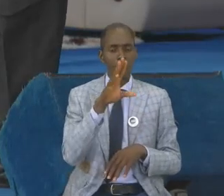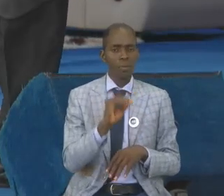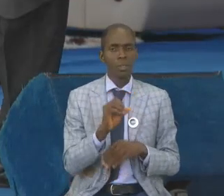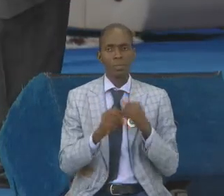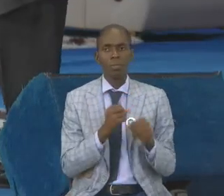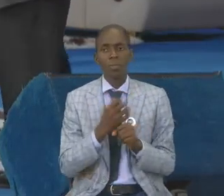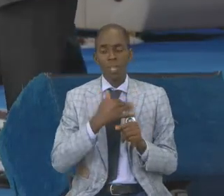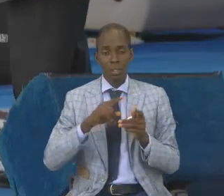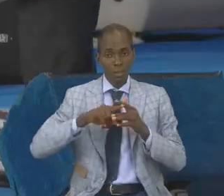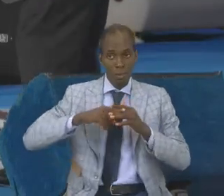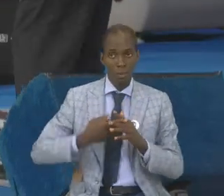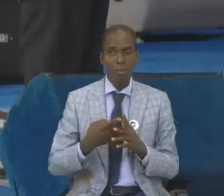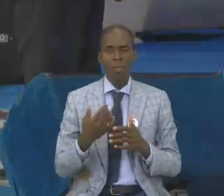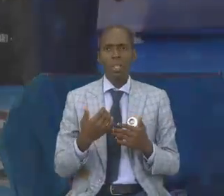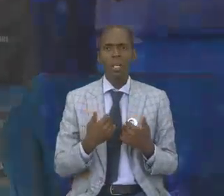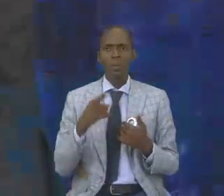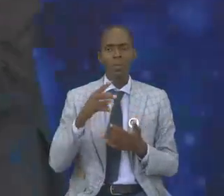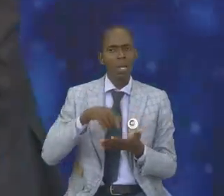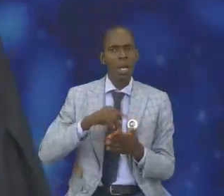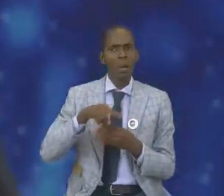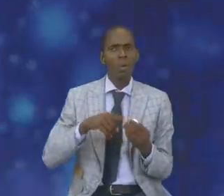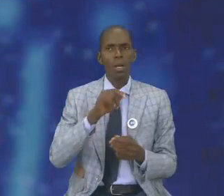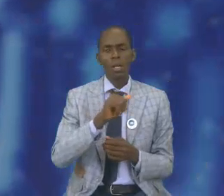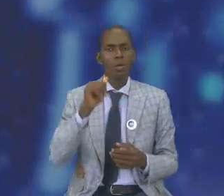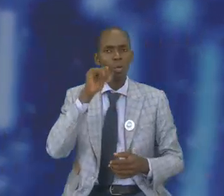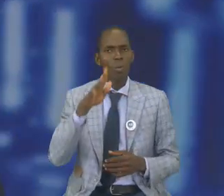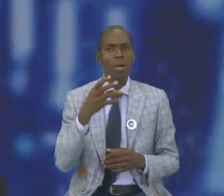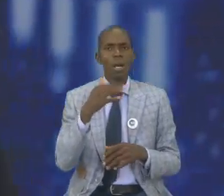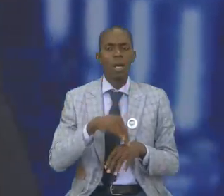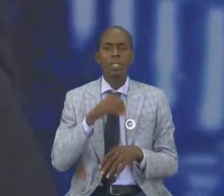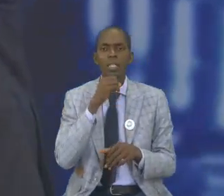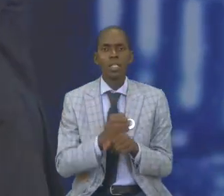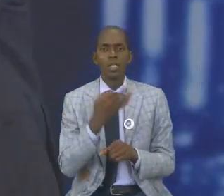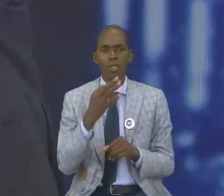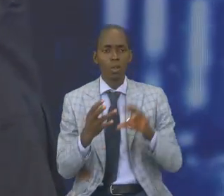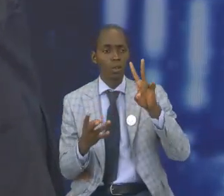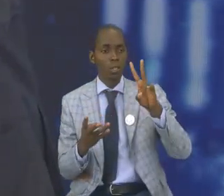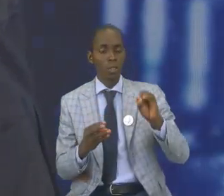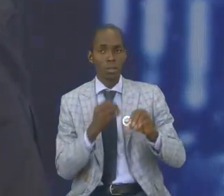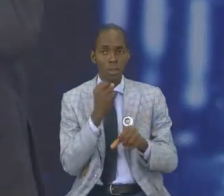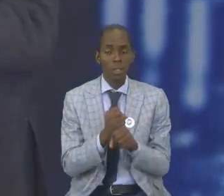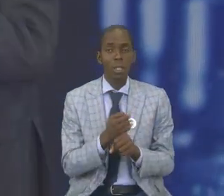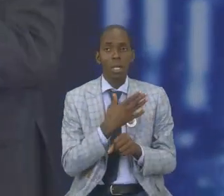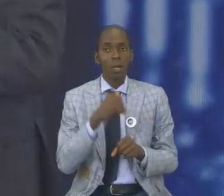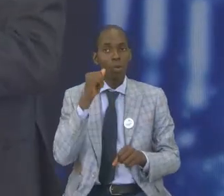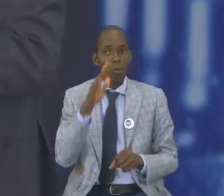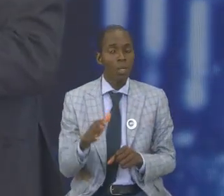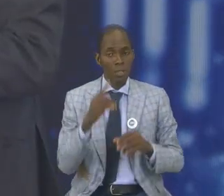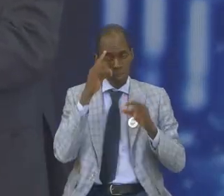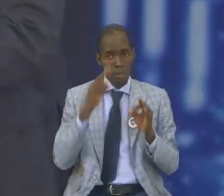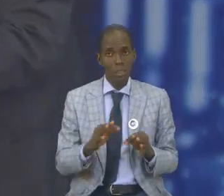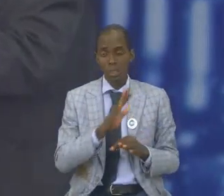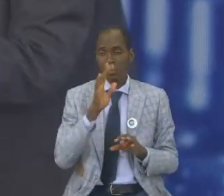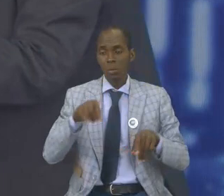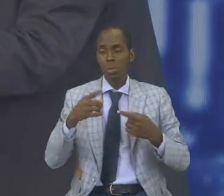even read of an old woman at the age of 70, and she decided she didn't go to primary